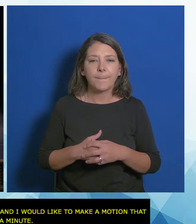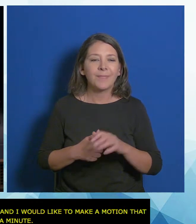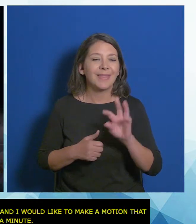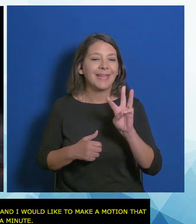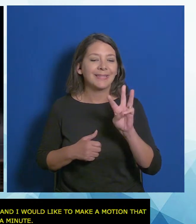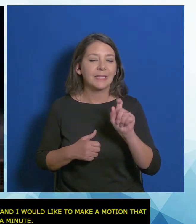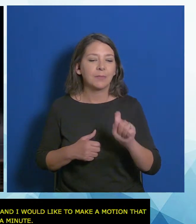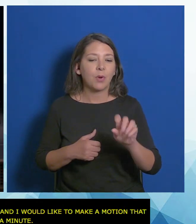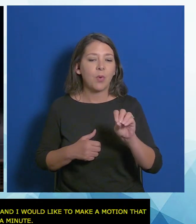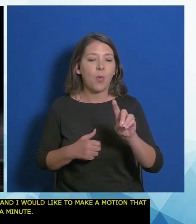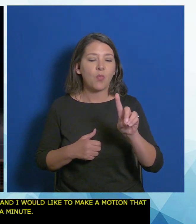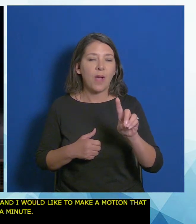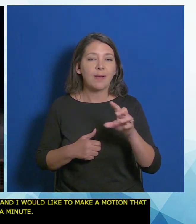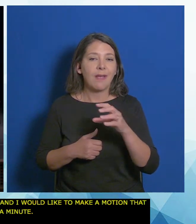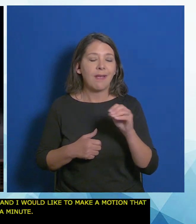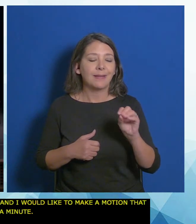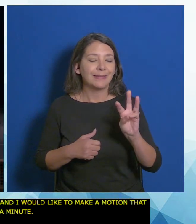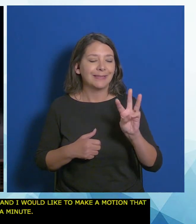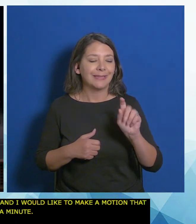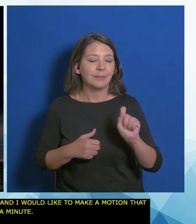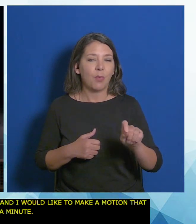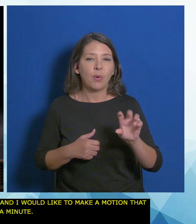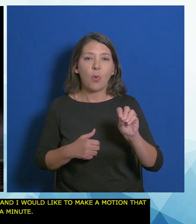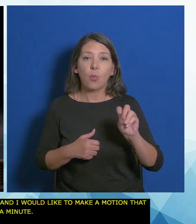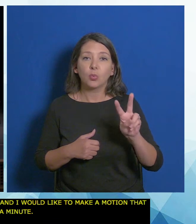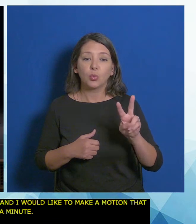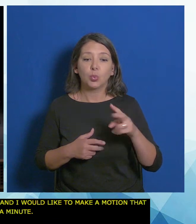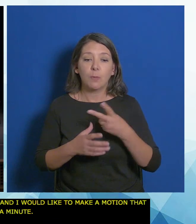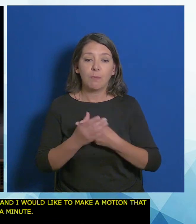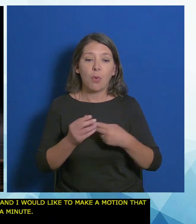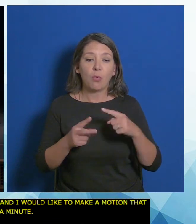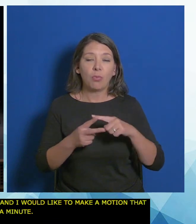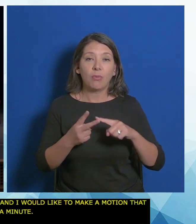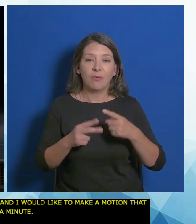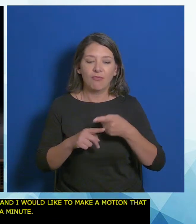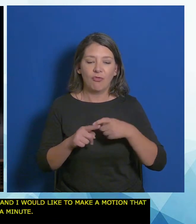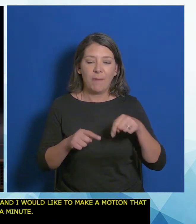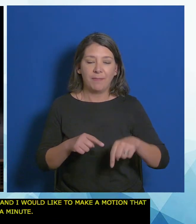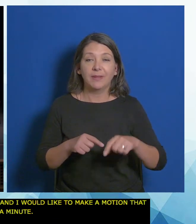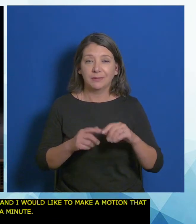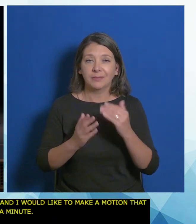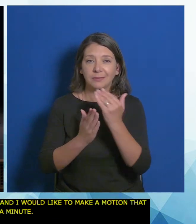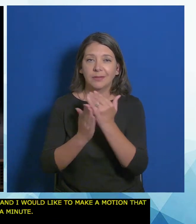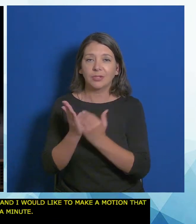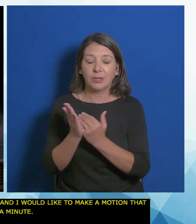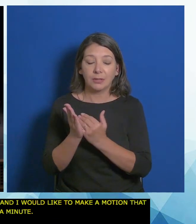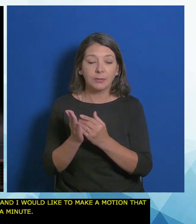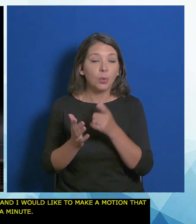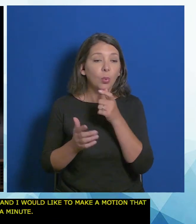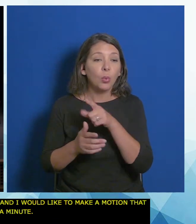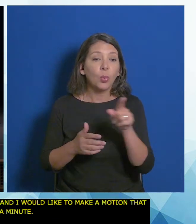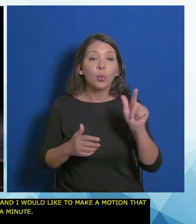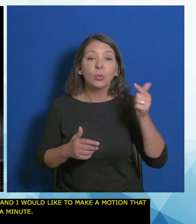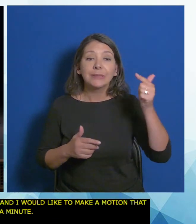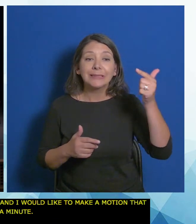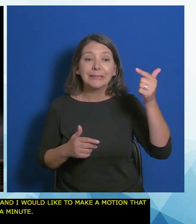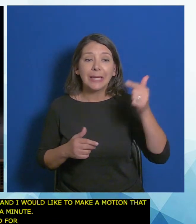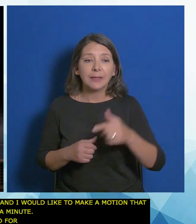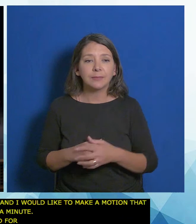(6.01) and 6.02 from the consent agenda. Okay, do we have a second for that?